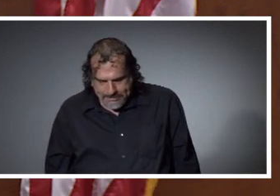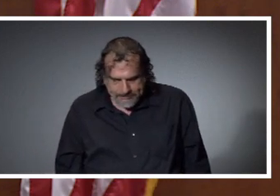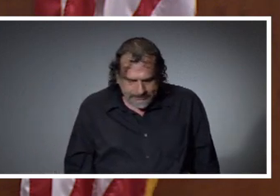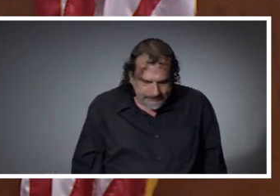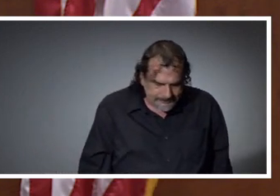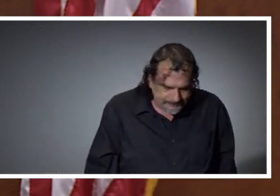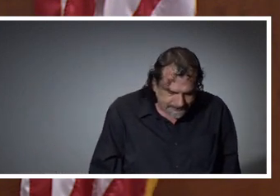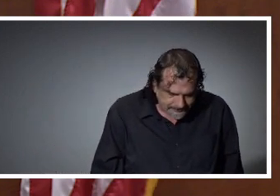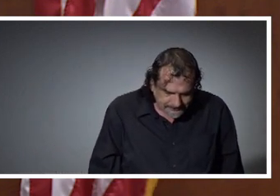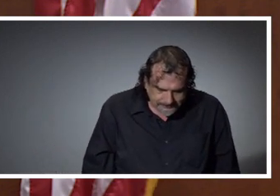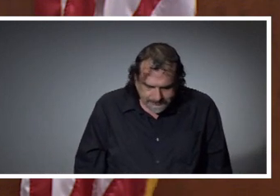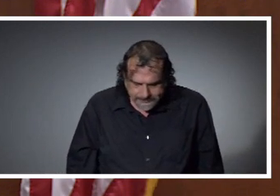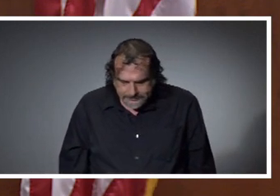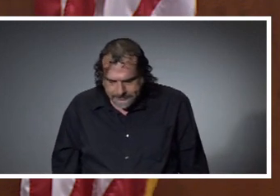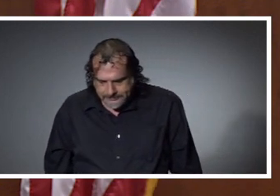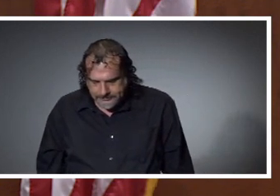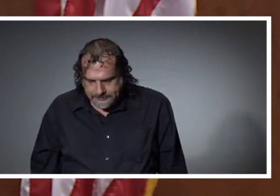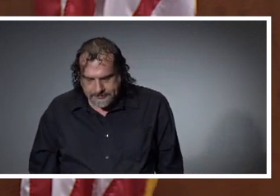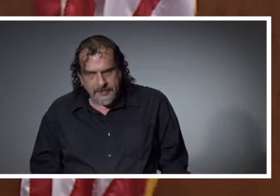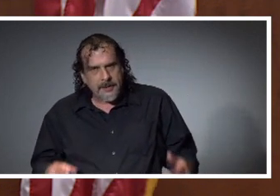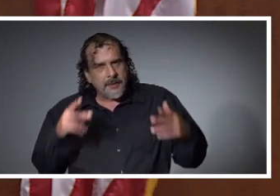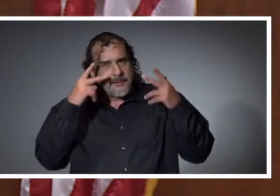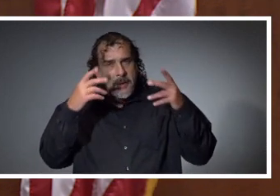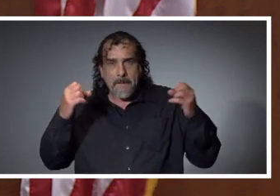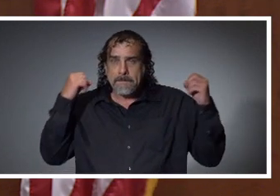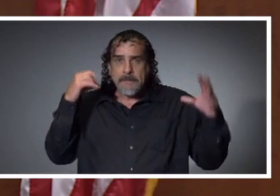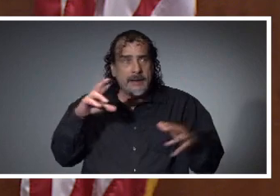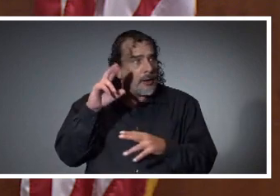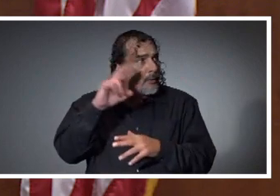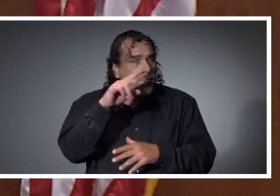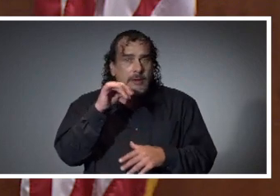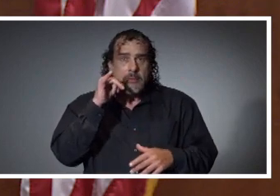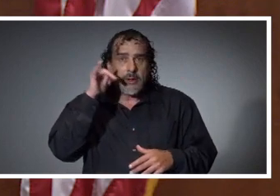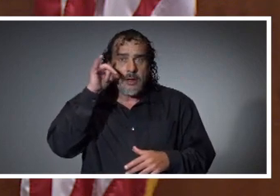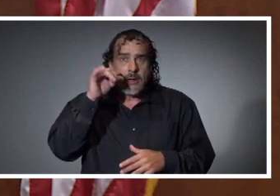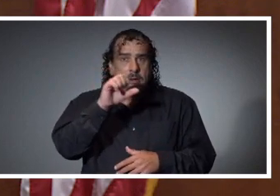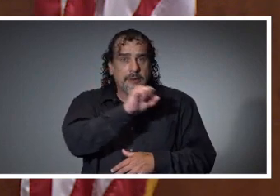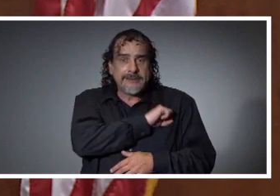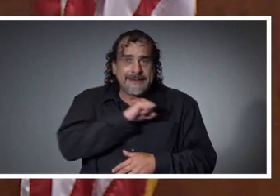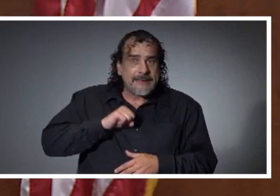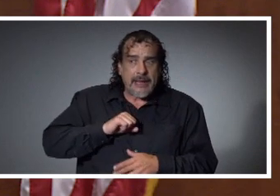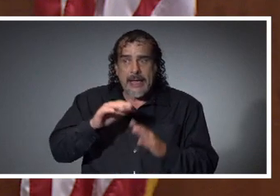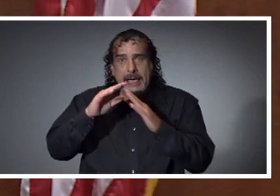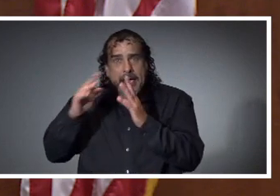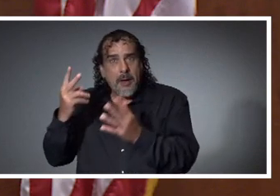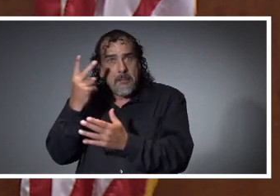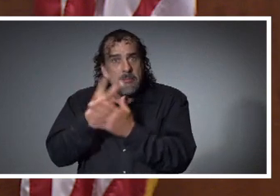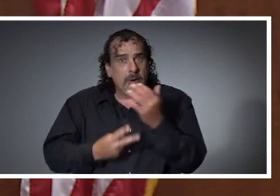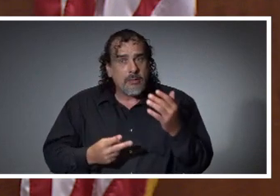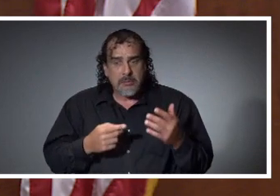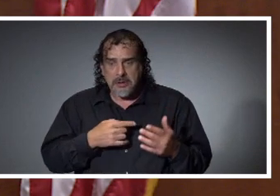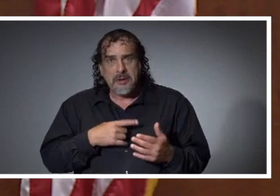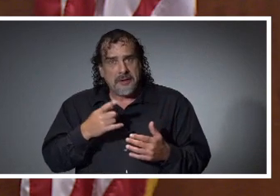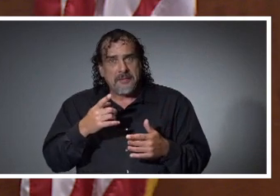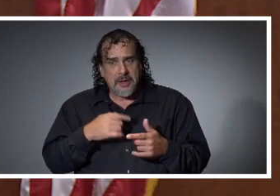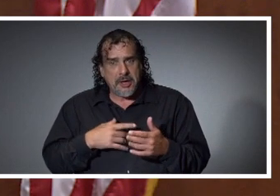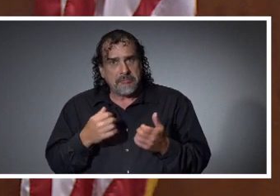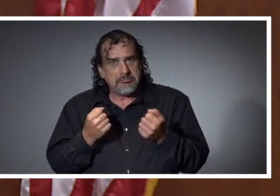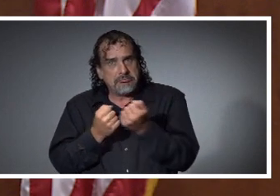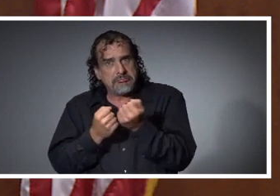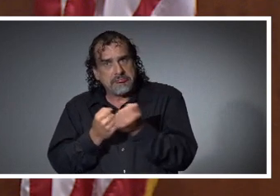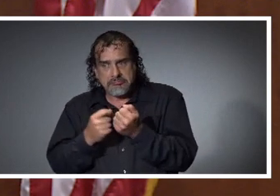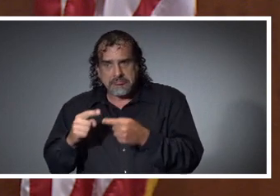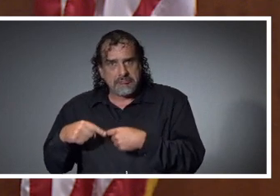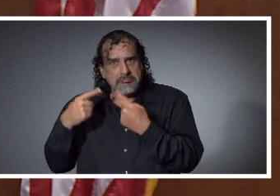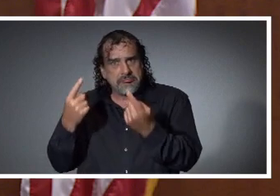out, and I think it's important, we saw a lot of Republicans in the House and the Senate say that they had always intended to fund the program.